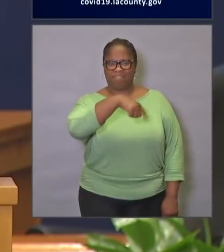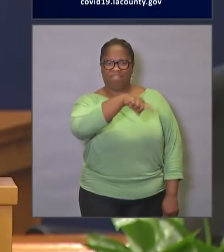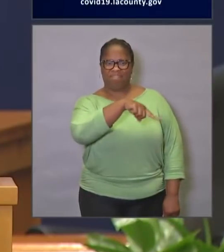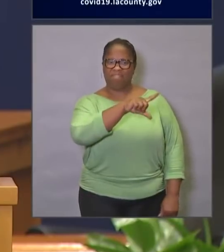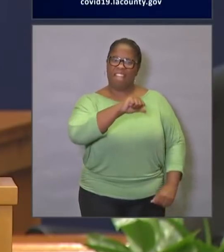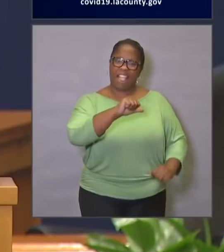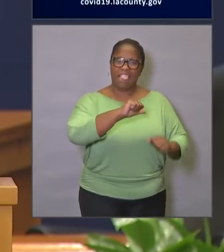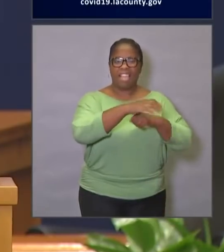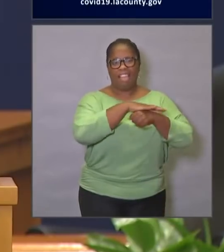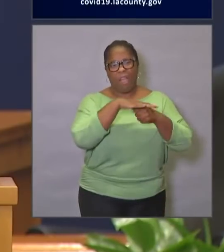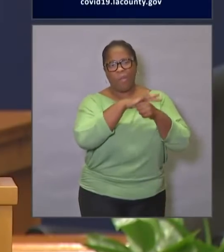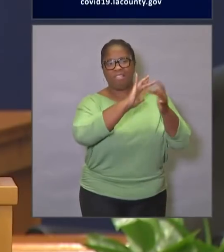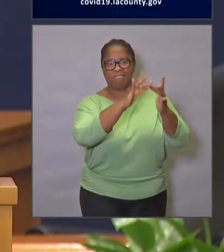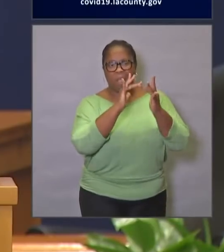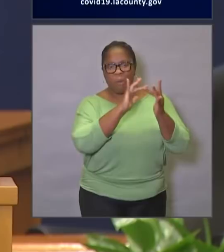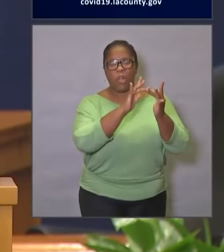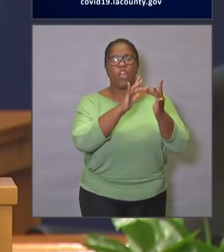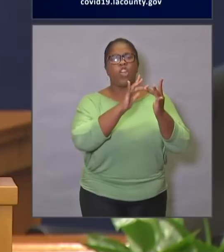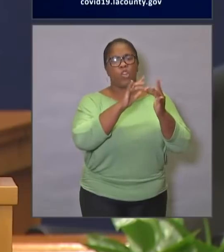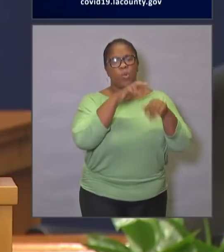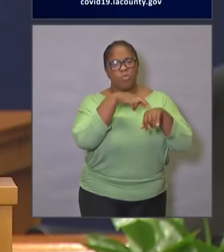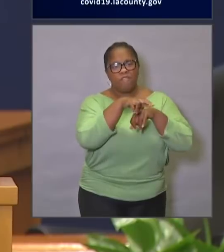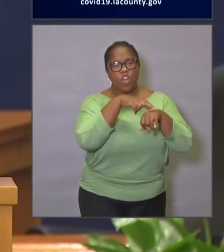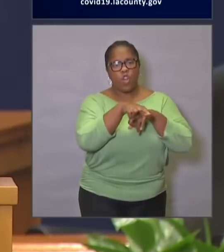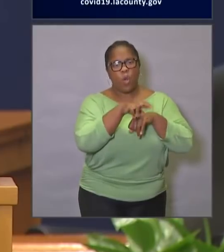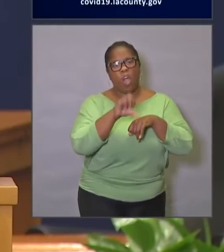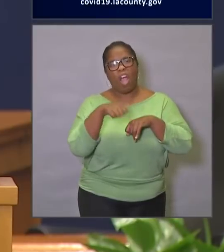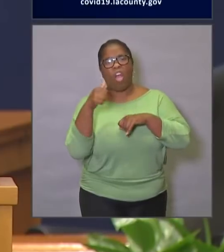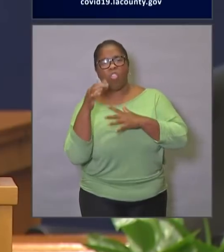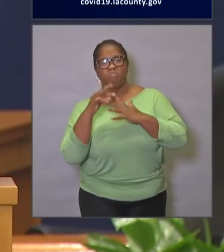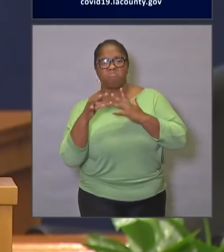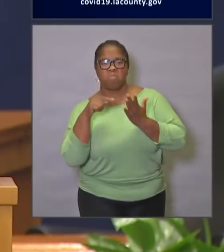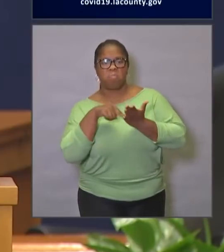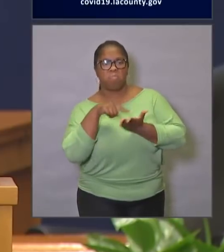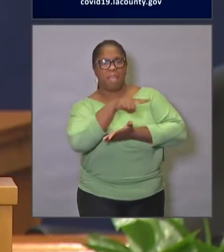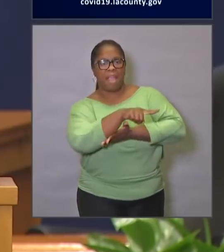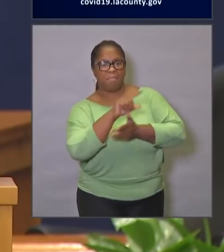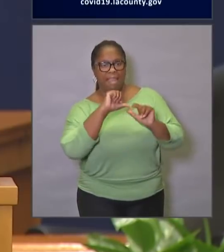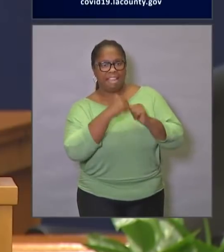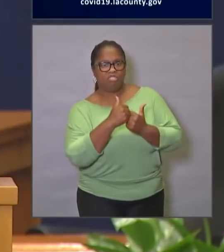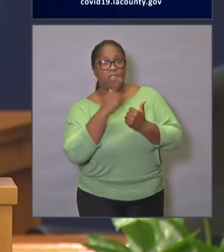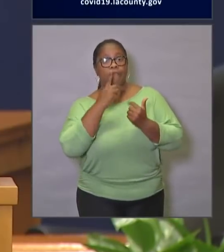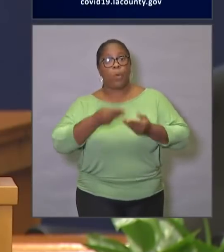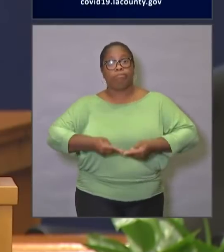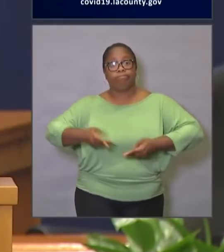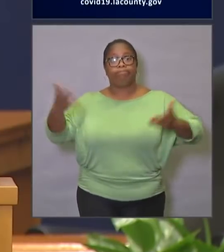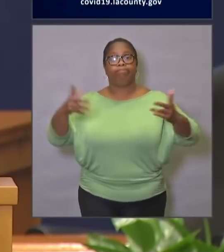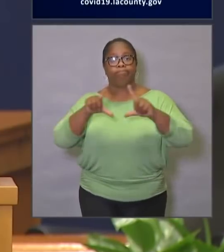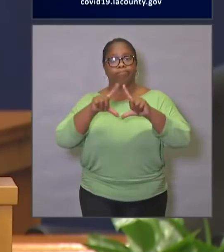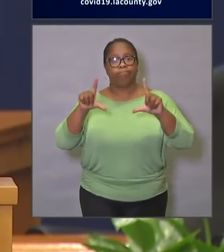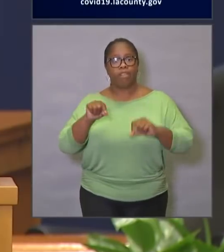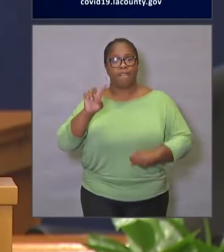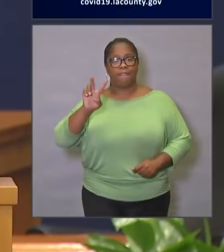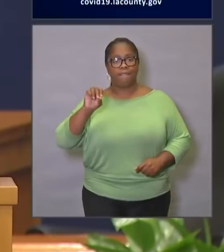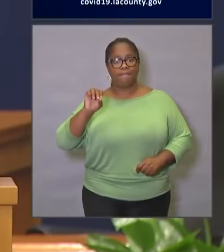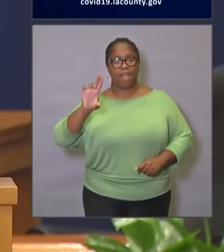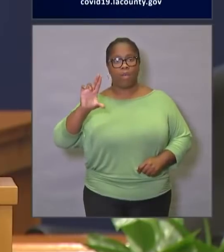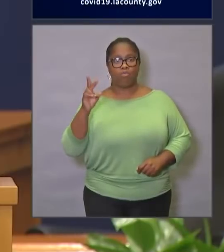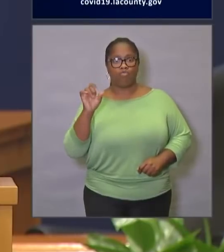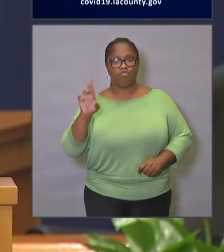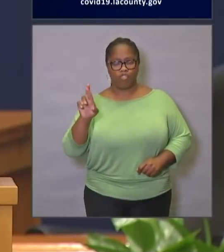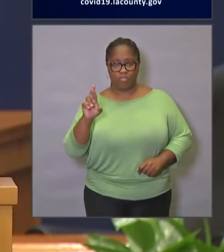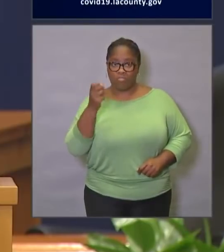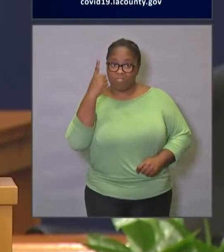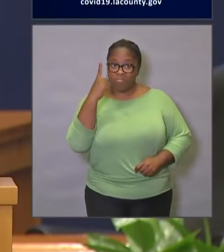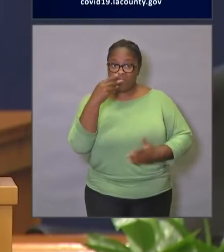referral alternative payment agencies, to distribute the vouchers. To expedite the process, the funding will be infused